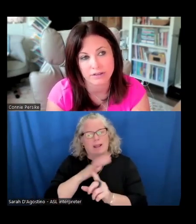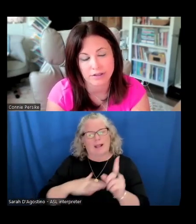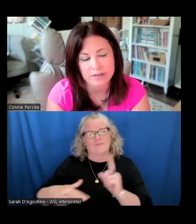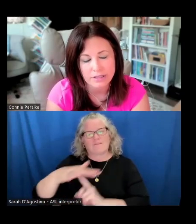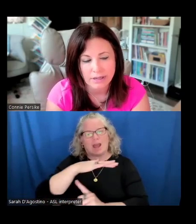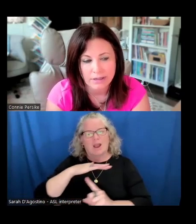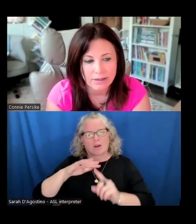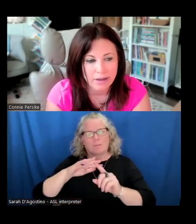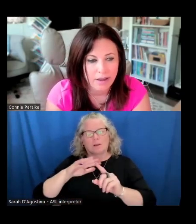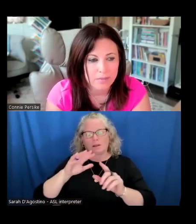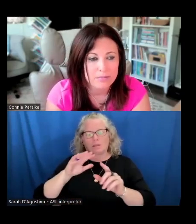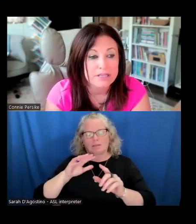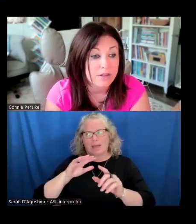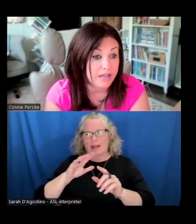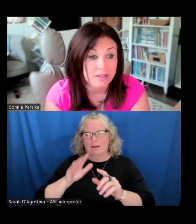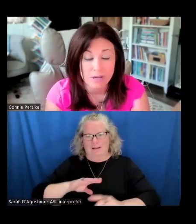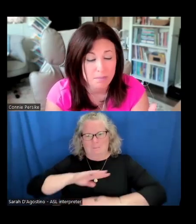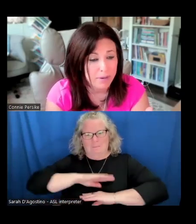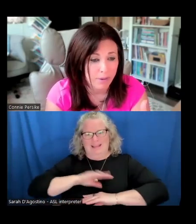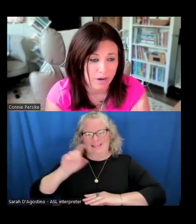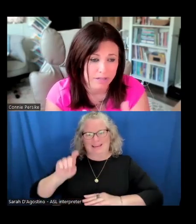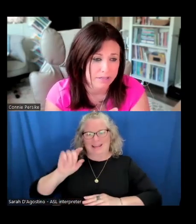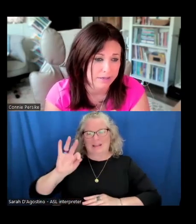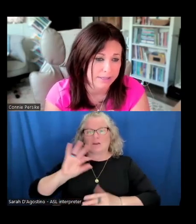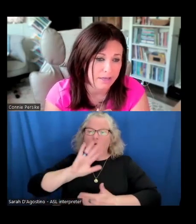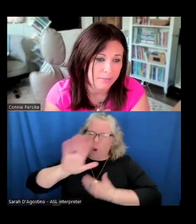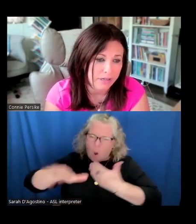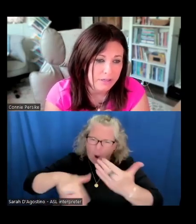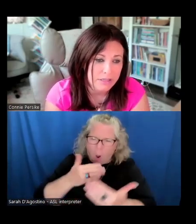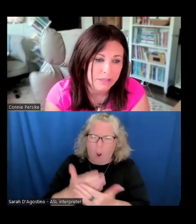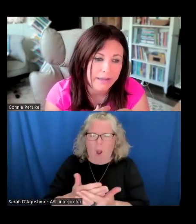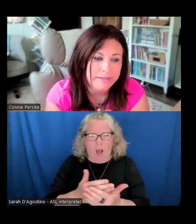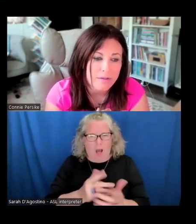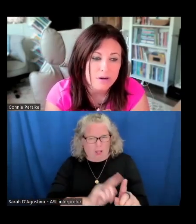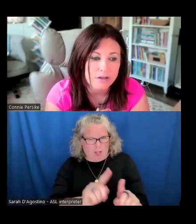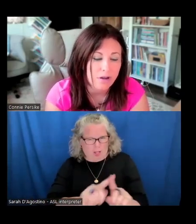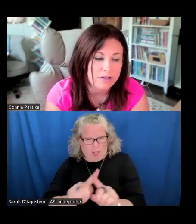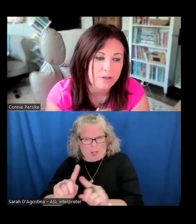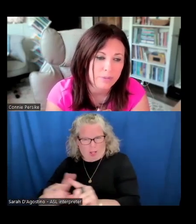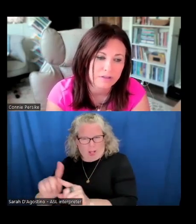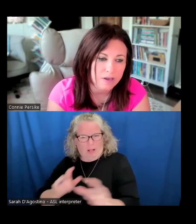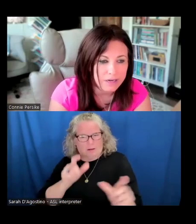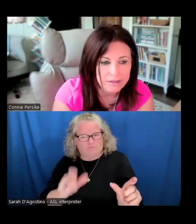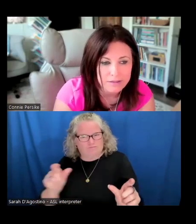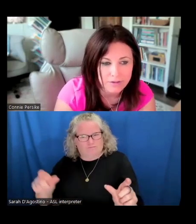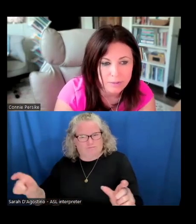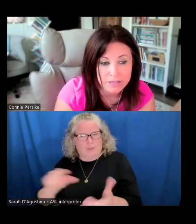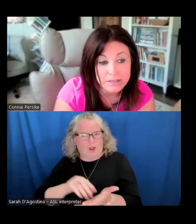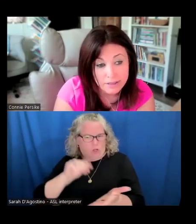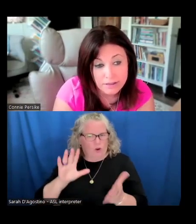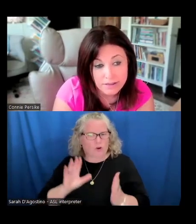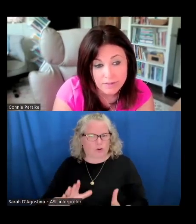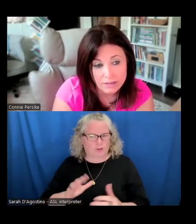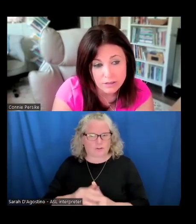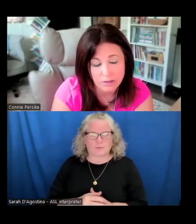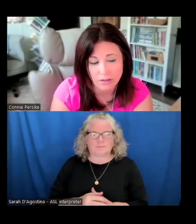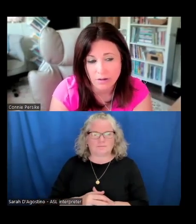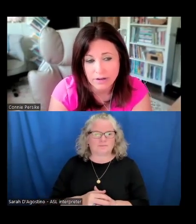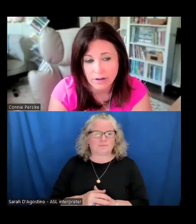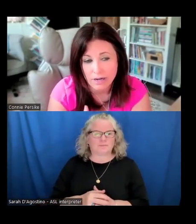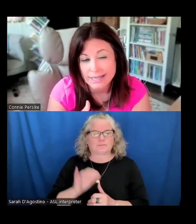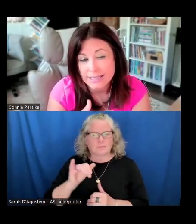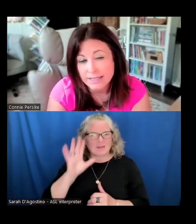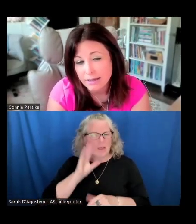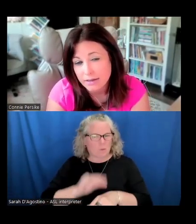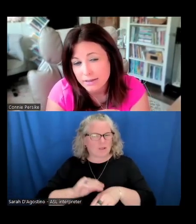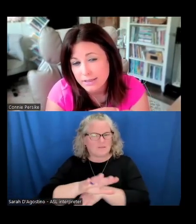of our learners. And so that's going to be a big part of this assessment. And then we're going to also be looking at the developing skills of that student. Are